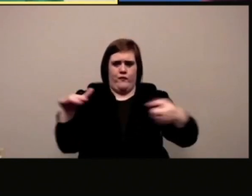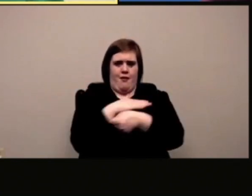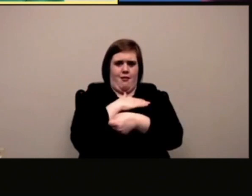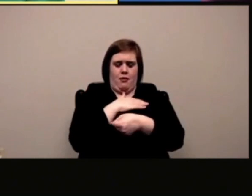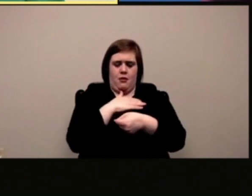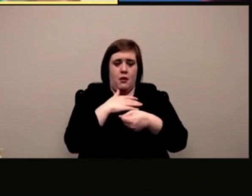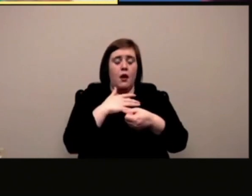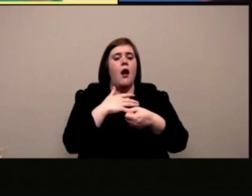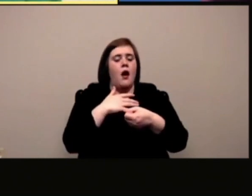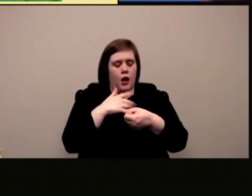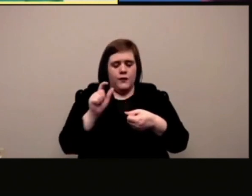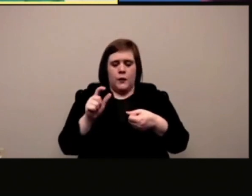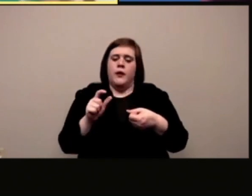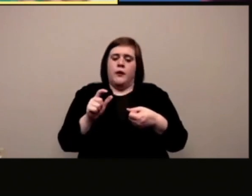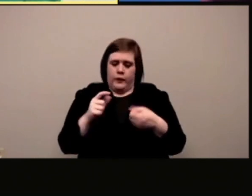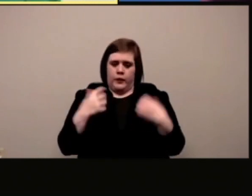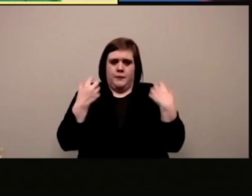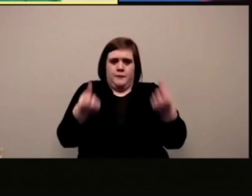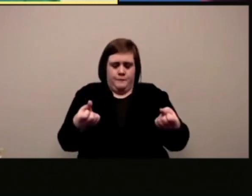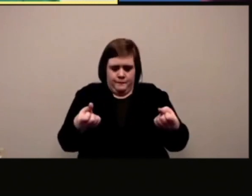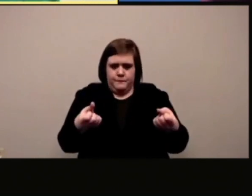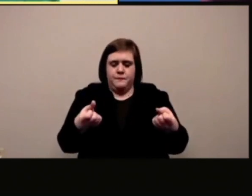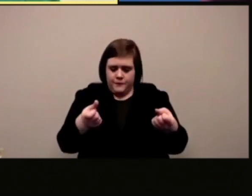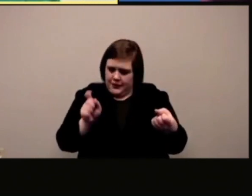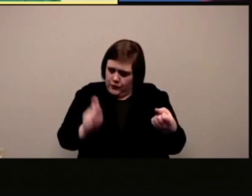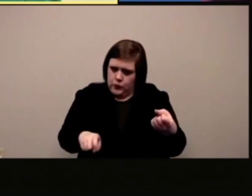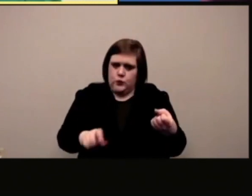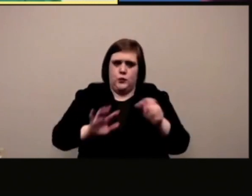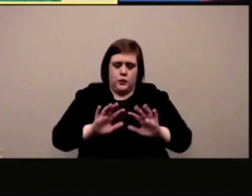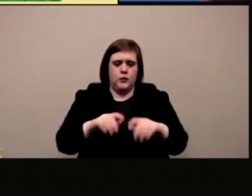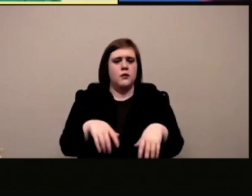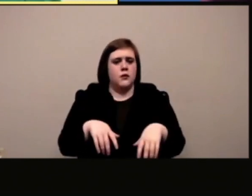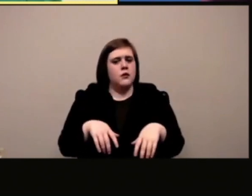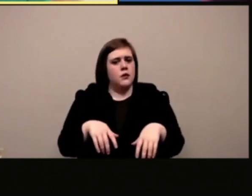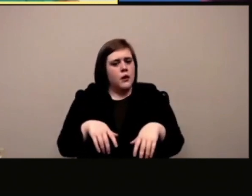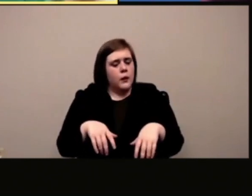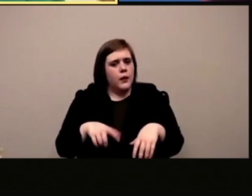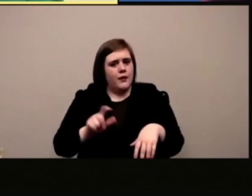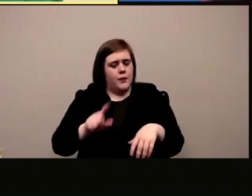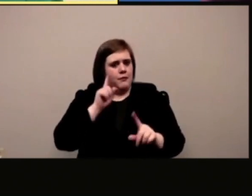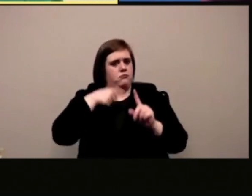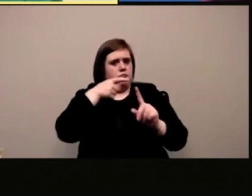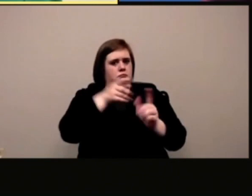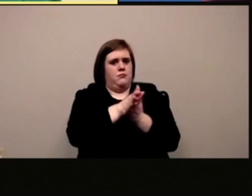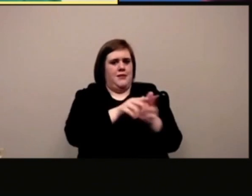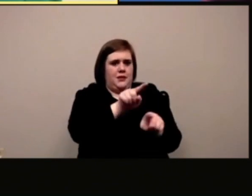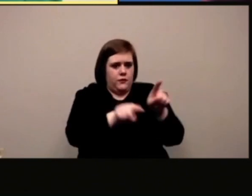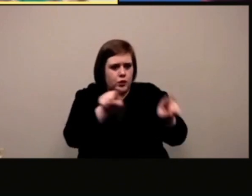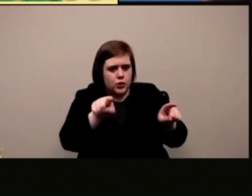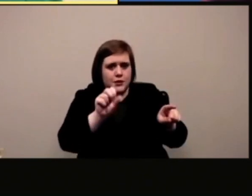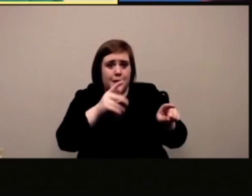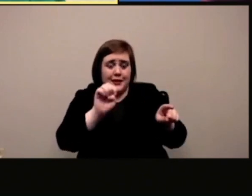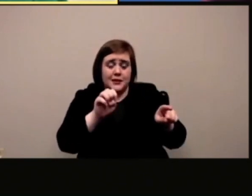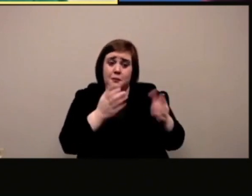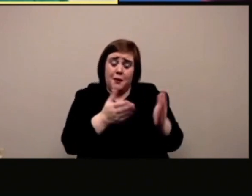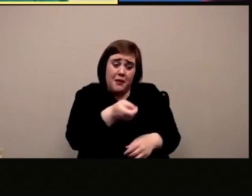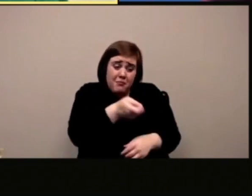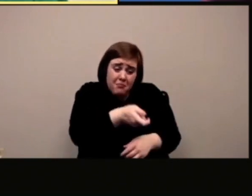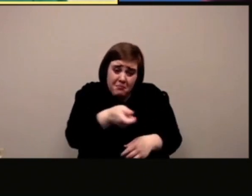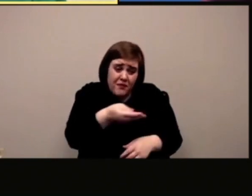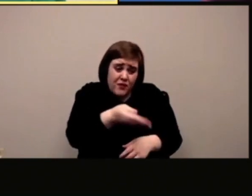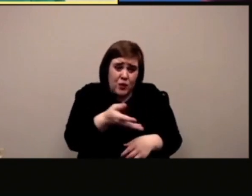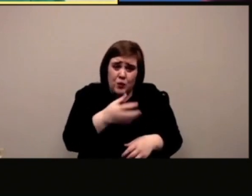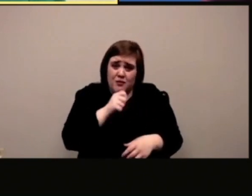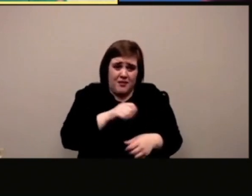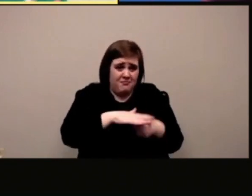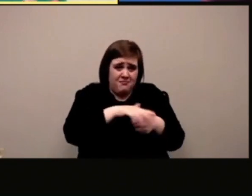courage, and that takes strength, and that takes confidence. So again, we have to be very intentional in these diverse spaces where there may be small populations of